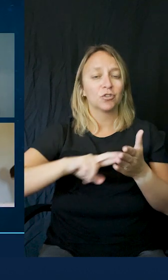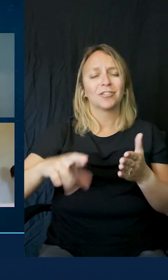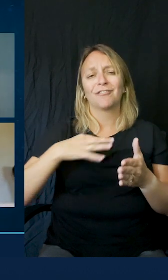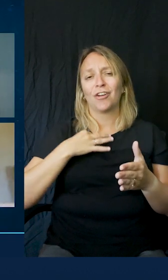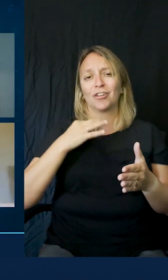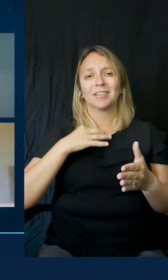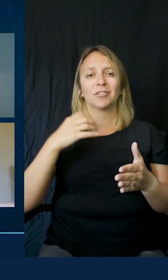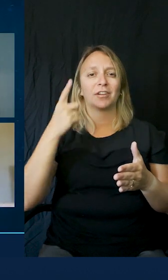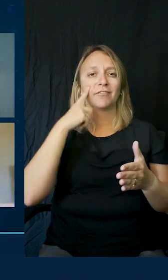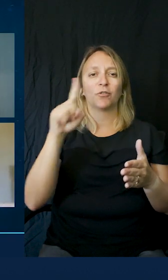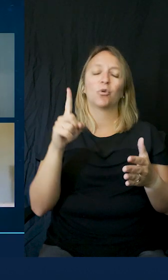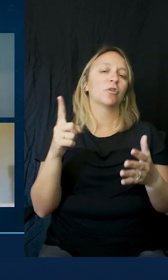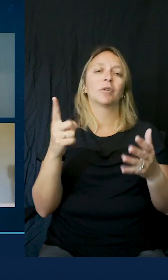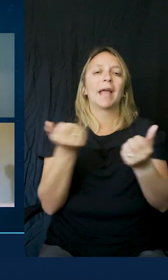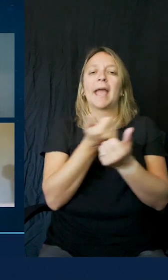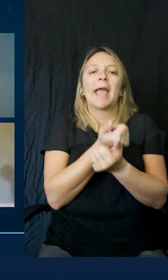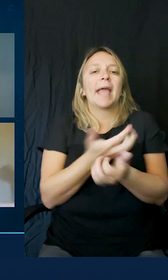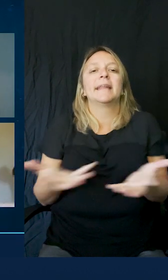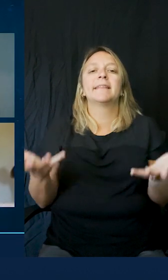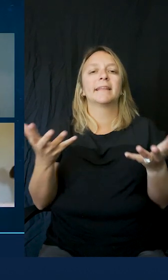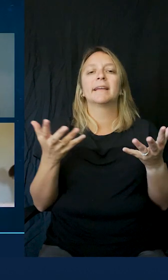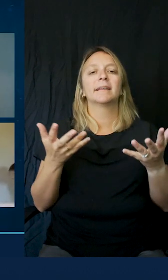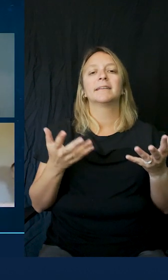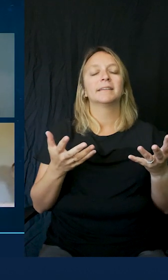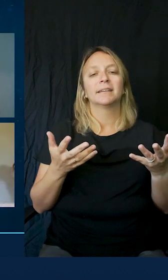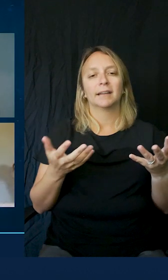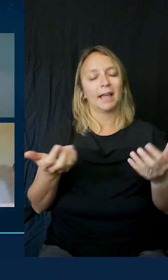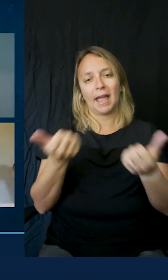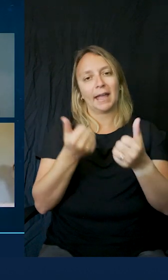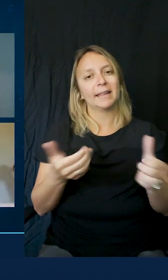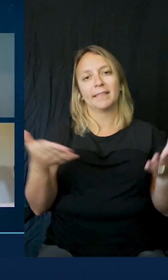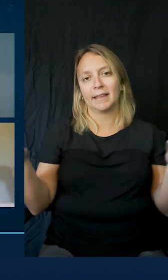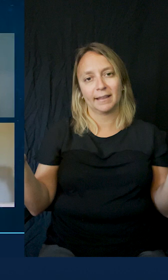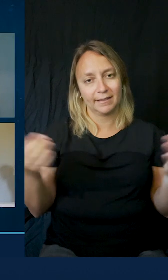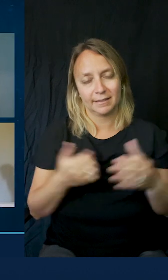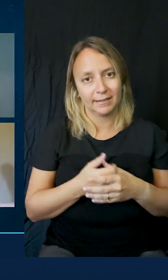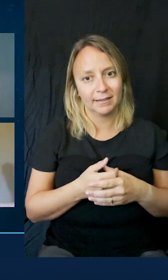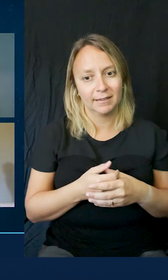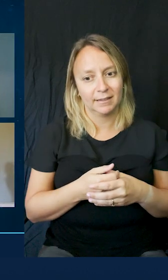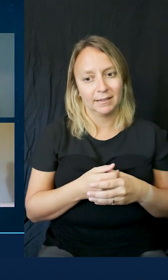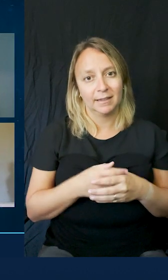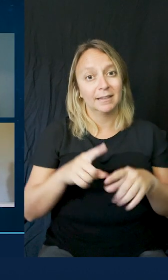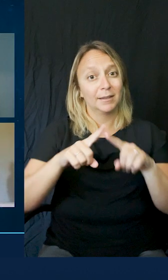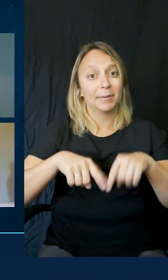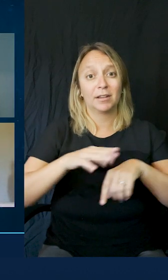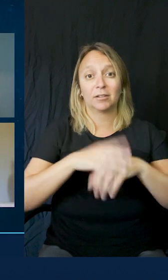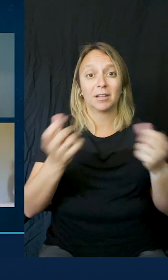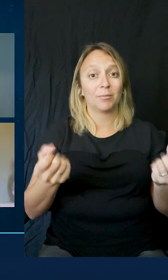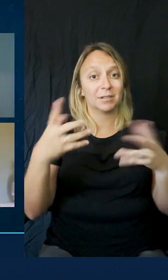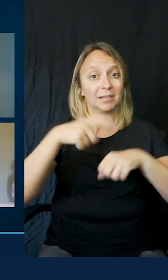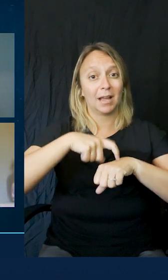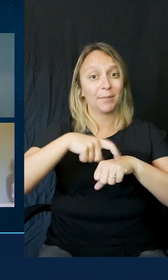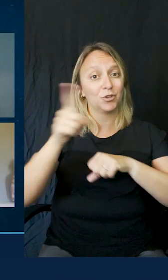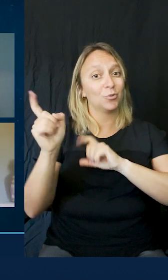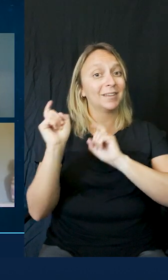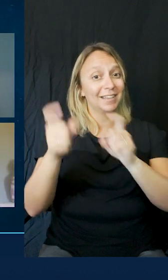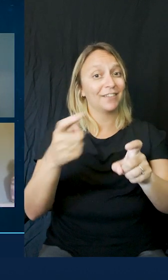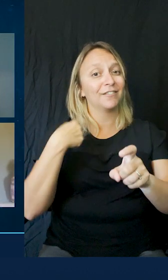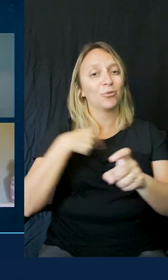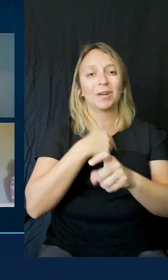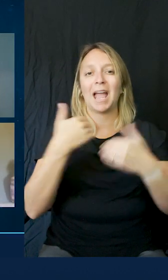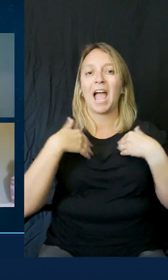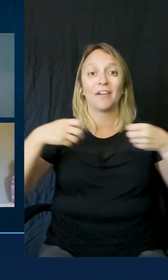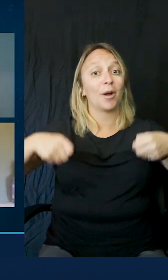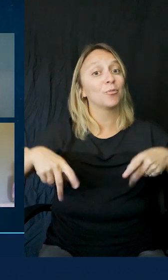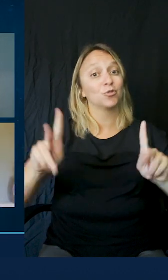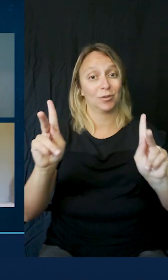volunteering for our stranding network or the Soundwatch Boater Education Program. Depending on how much time you give, we've got an opportunity for